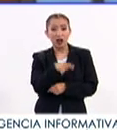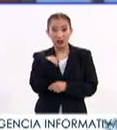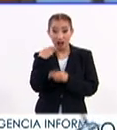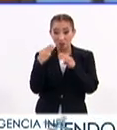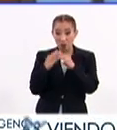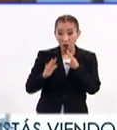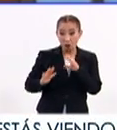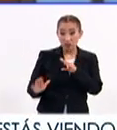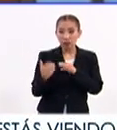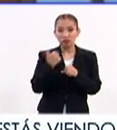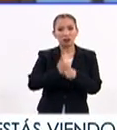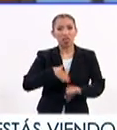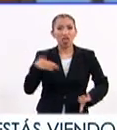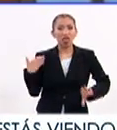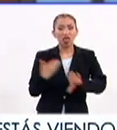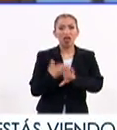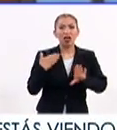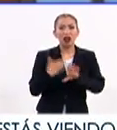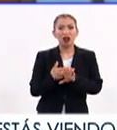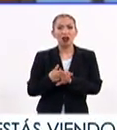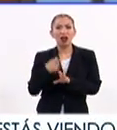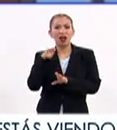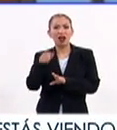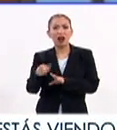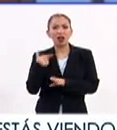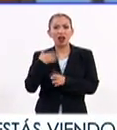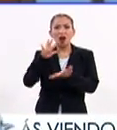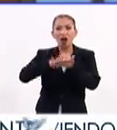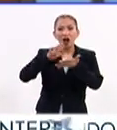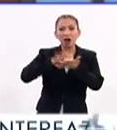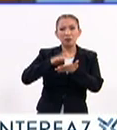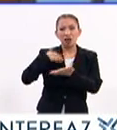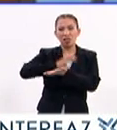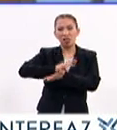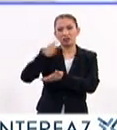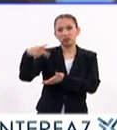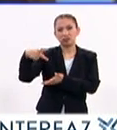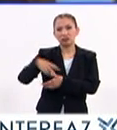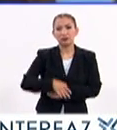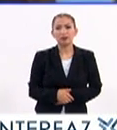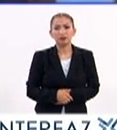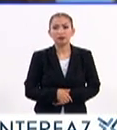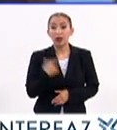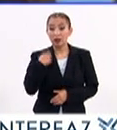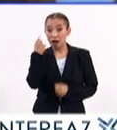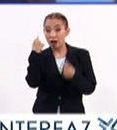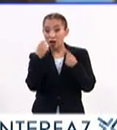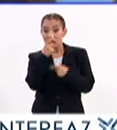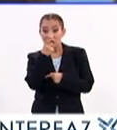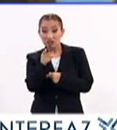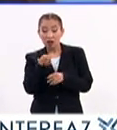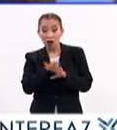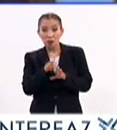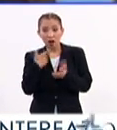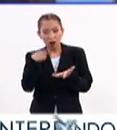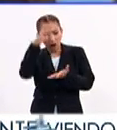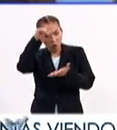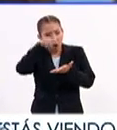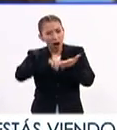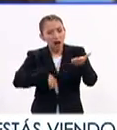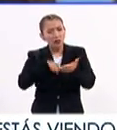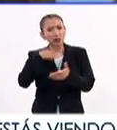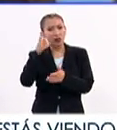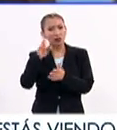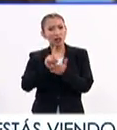harassed, attacked, imprisoned and treated in a discriminatory manner. Some say that because human rights treaties